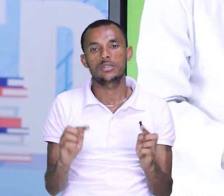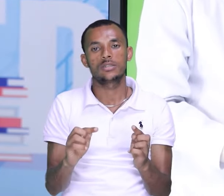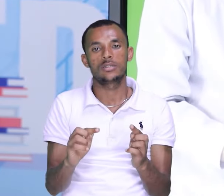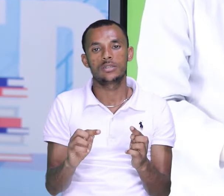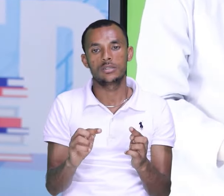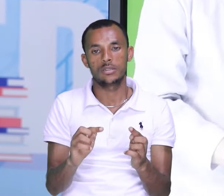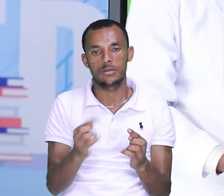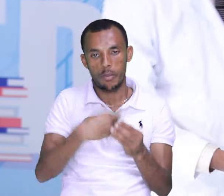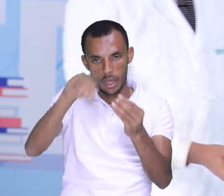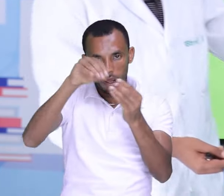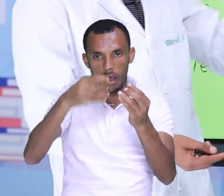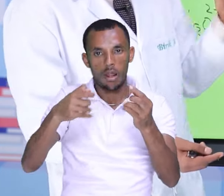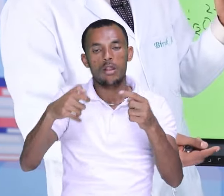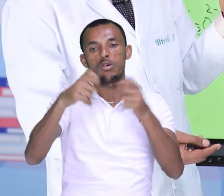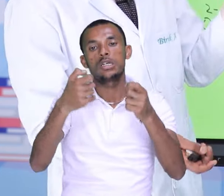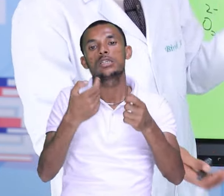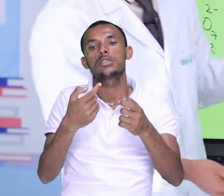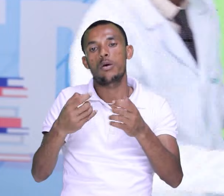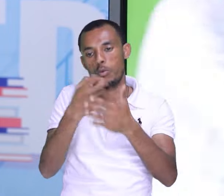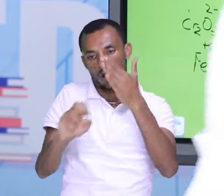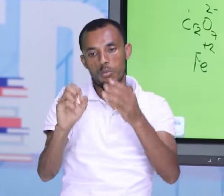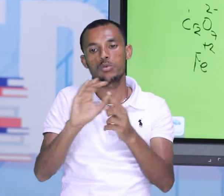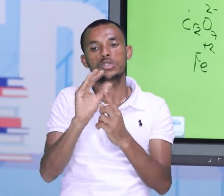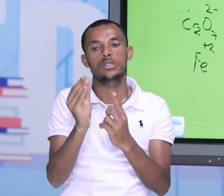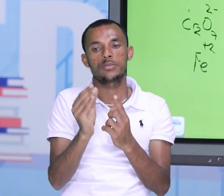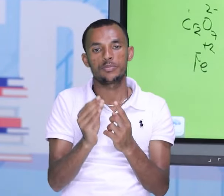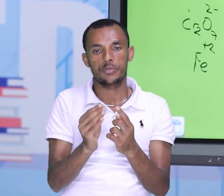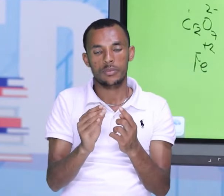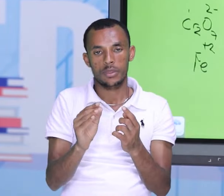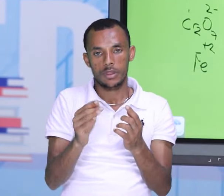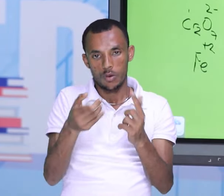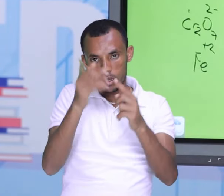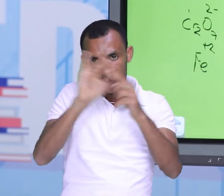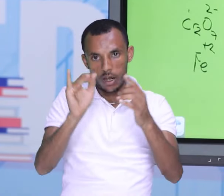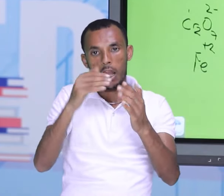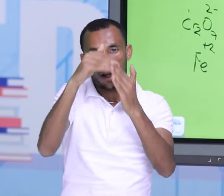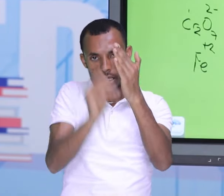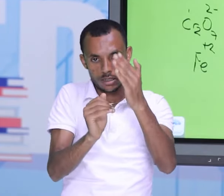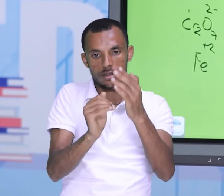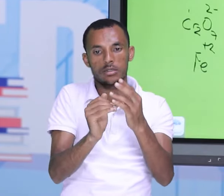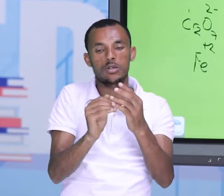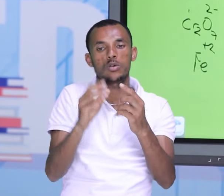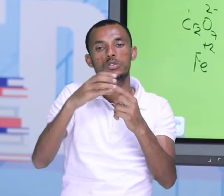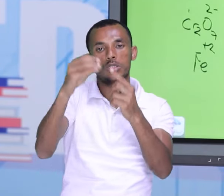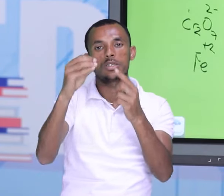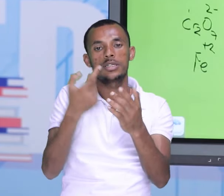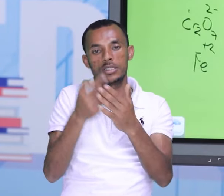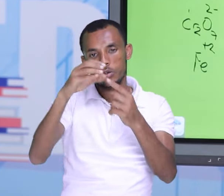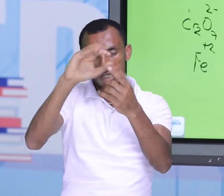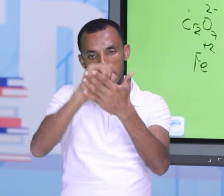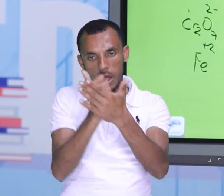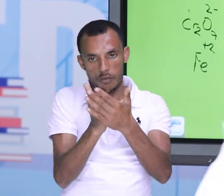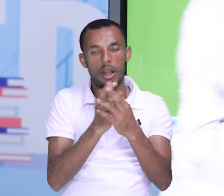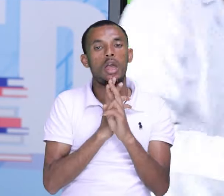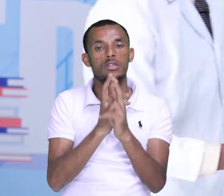position. Now, then the second step, this is reduction half reaction is already balanced. This is oxidation half